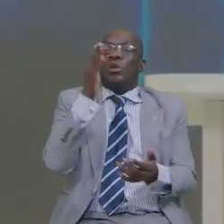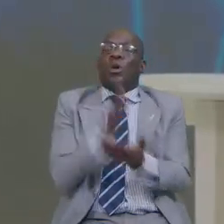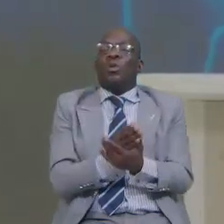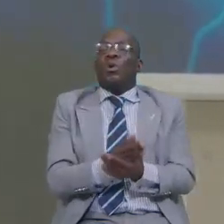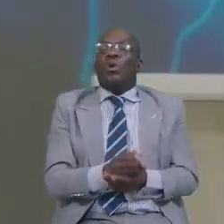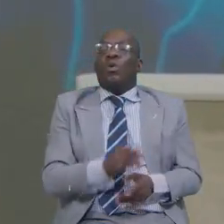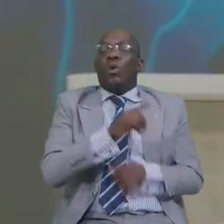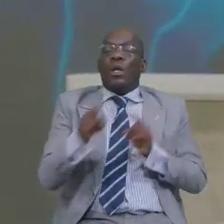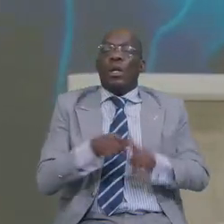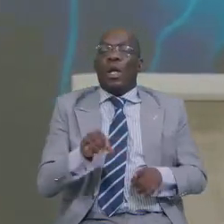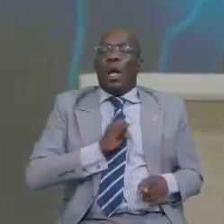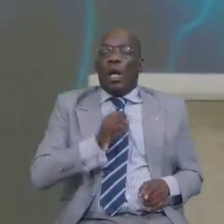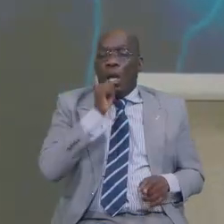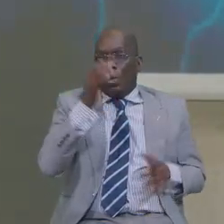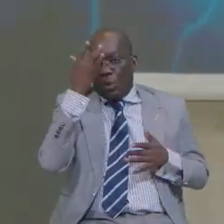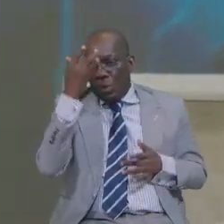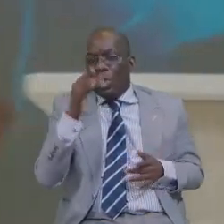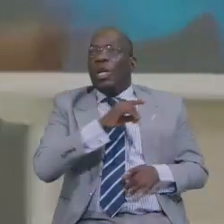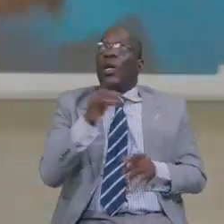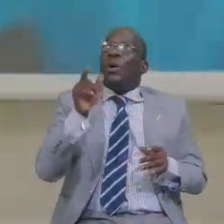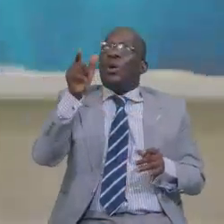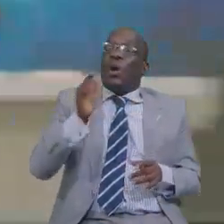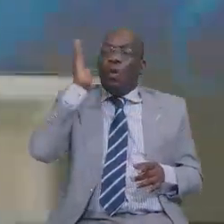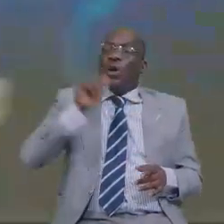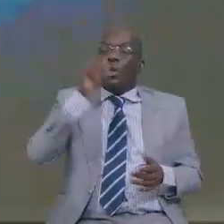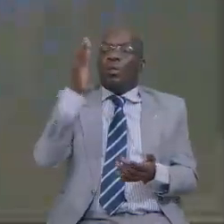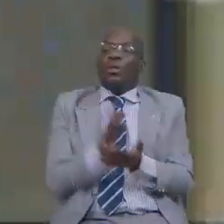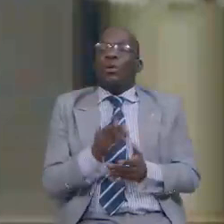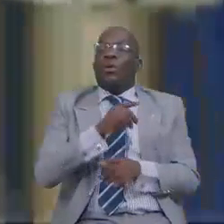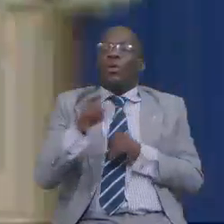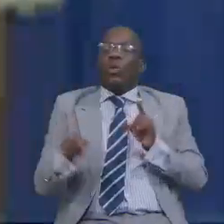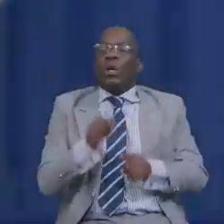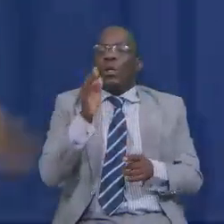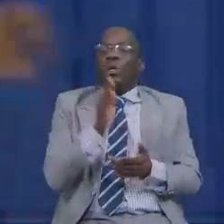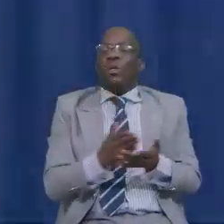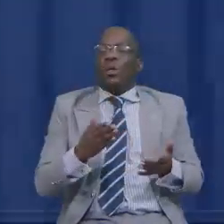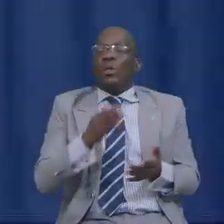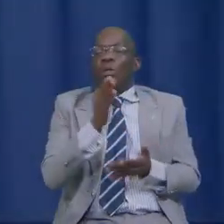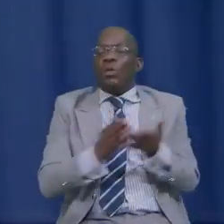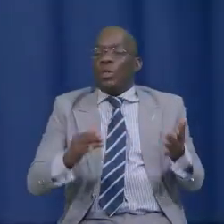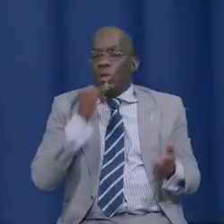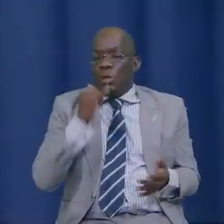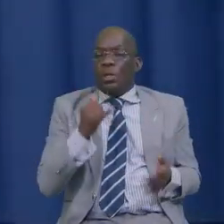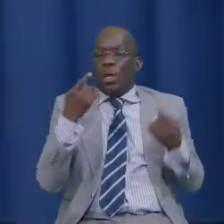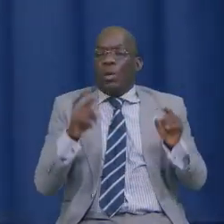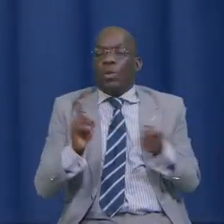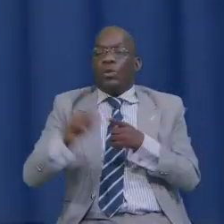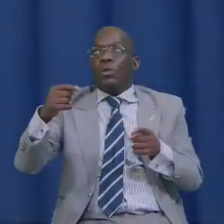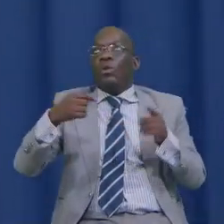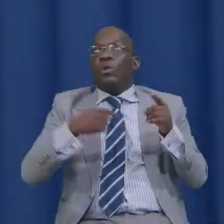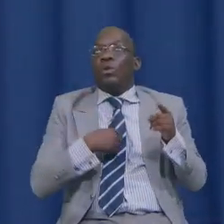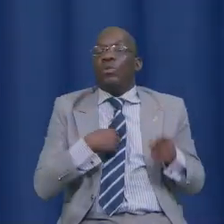when something traumatic is happening to me. He is able to do. He's able to do